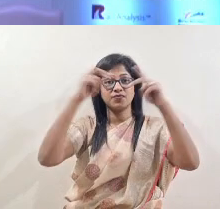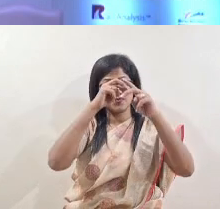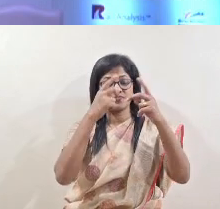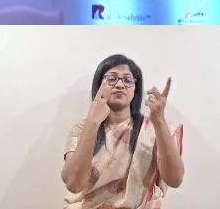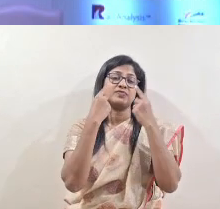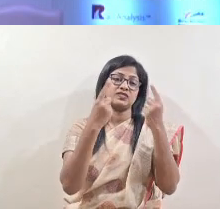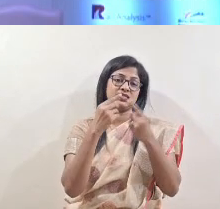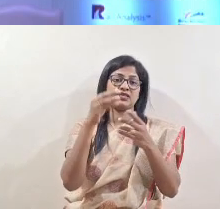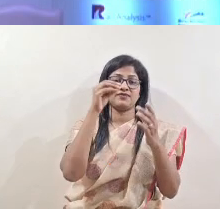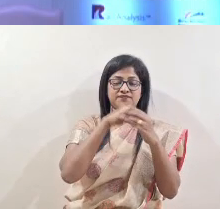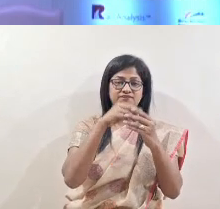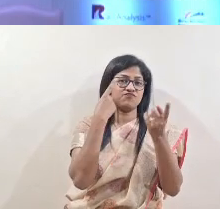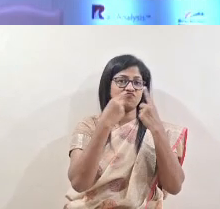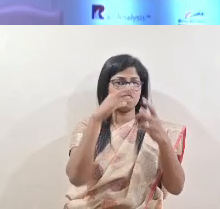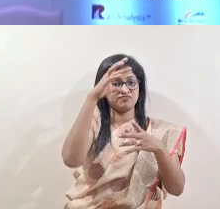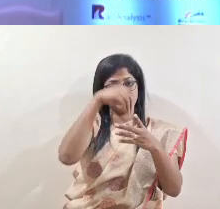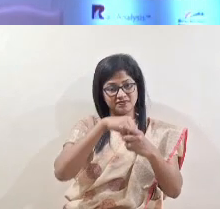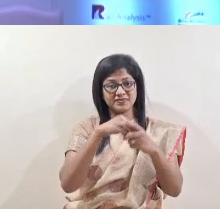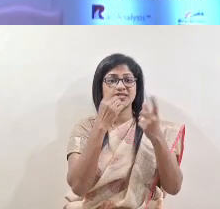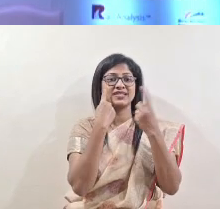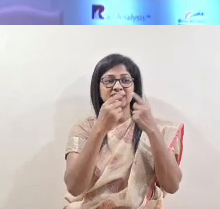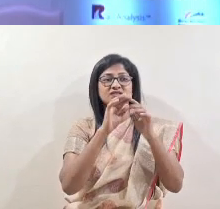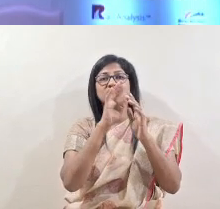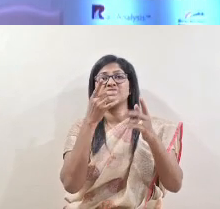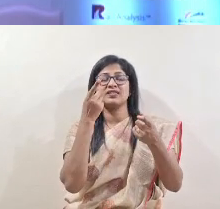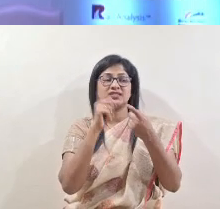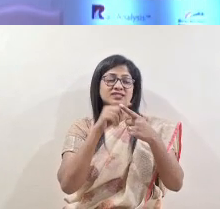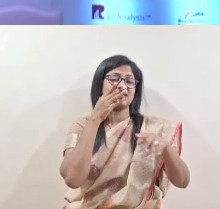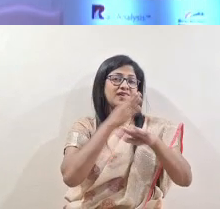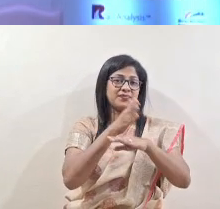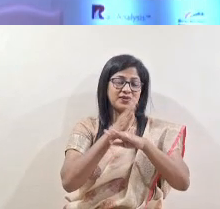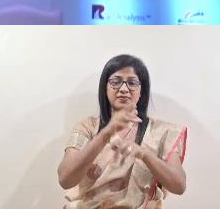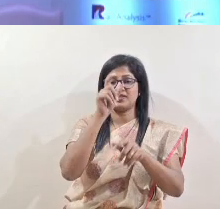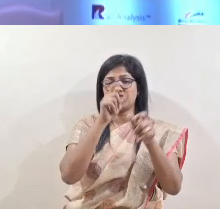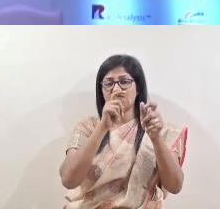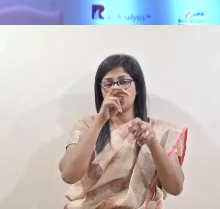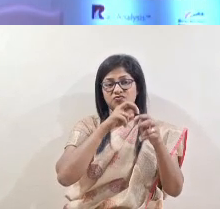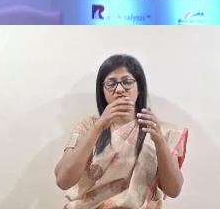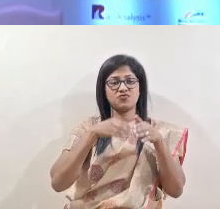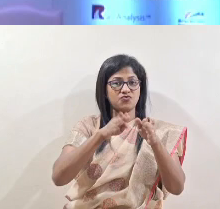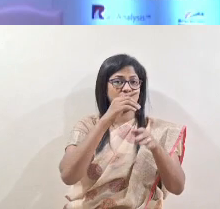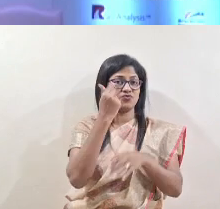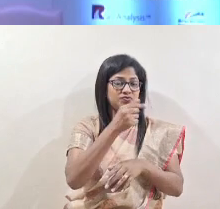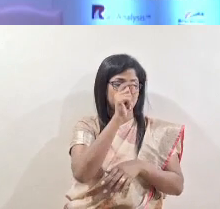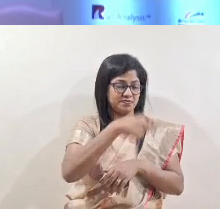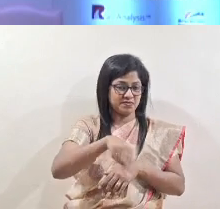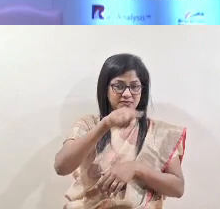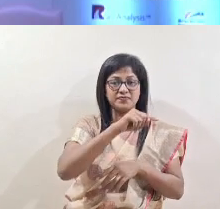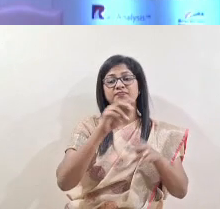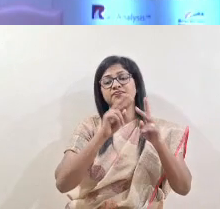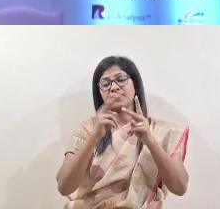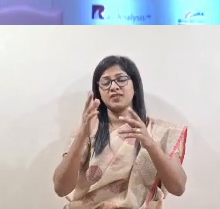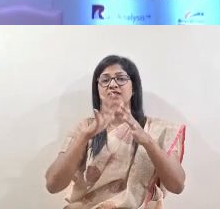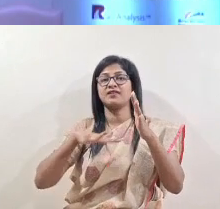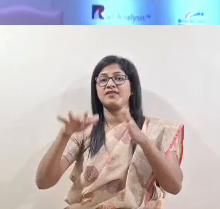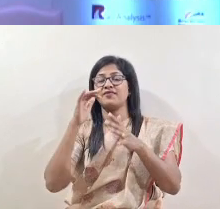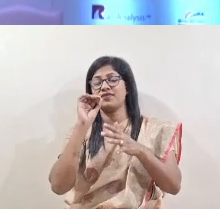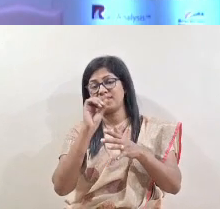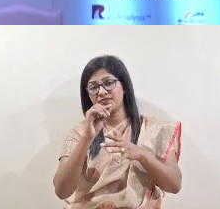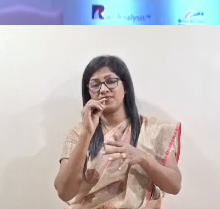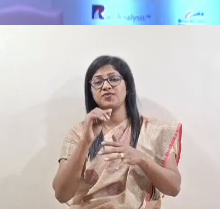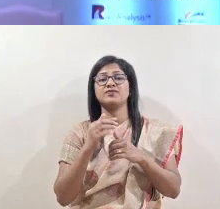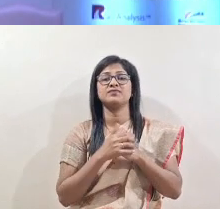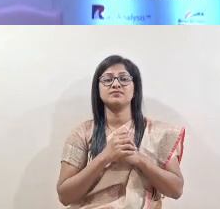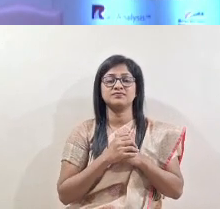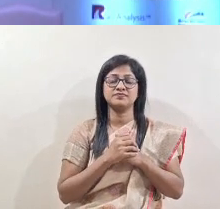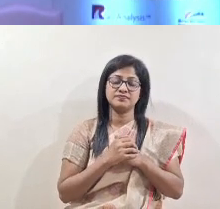also into this analysis to analyze the vulnerability of these road users. And apart from the other geometric factors which we have took into